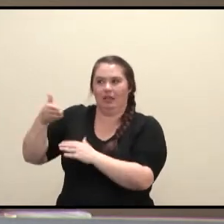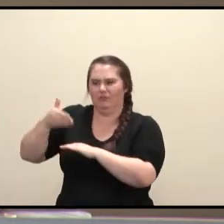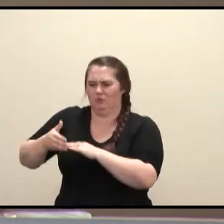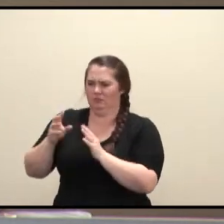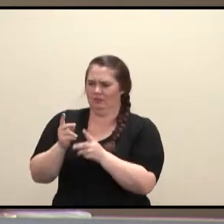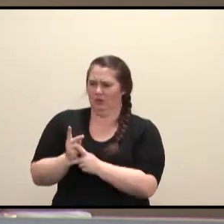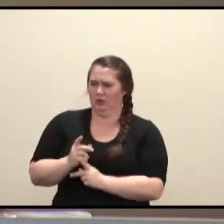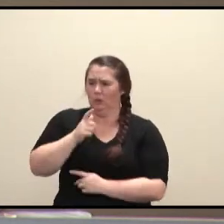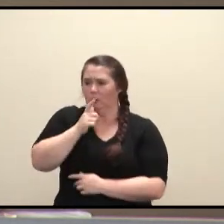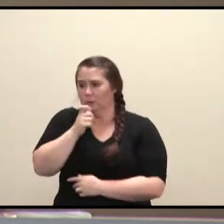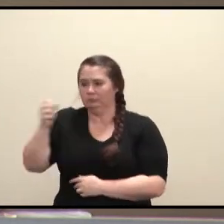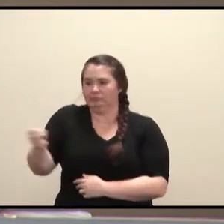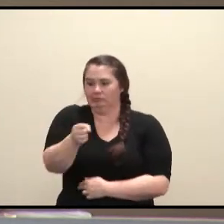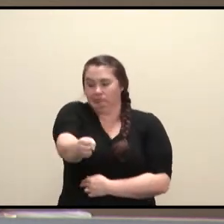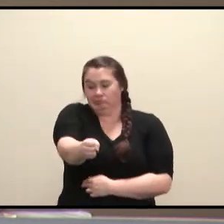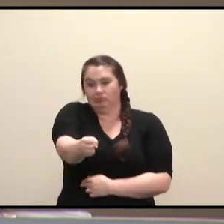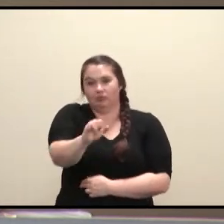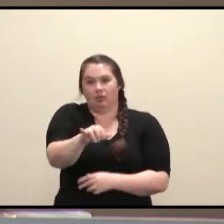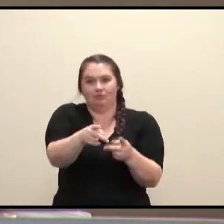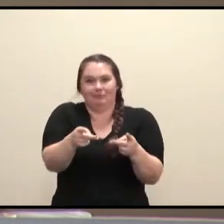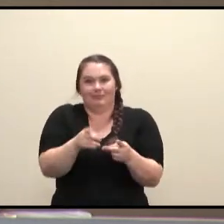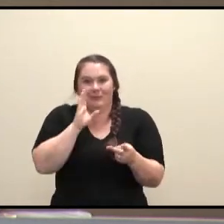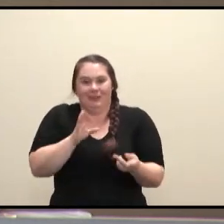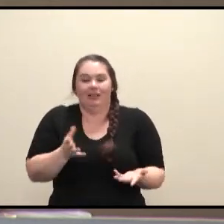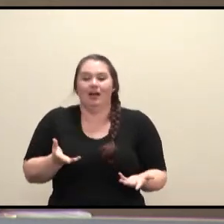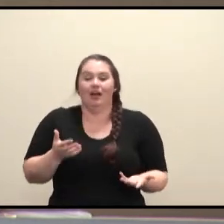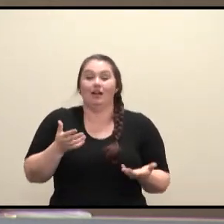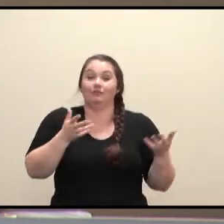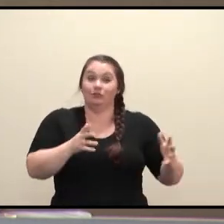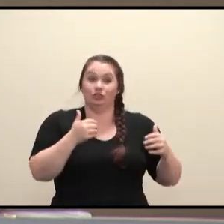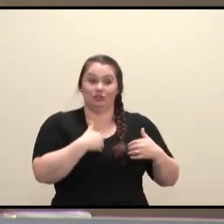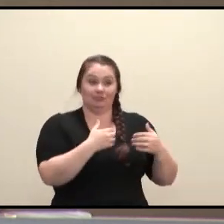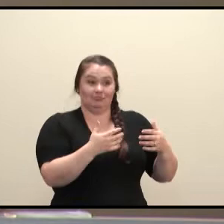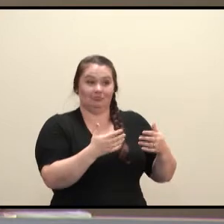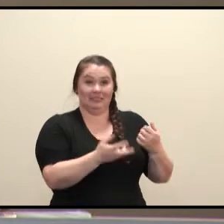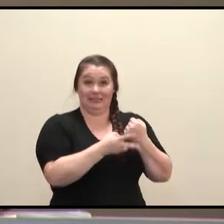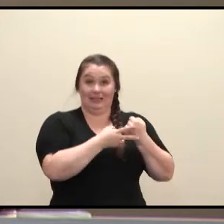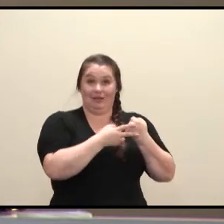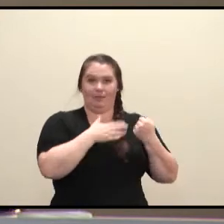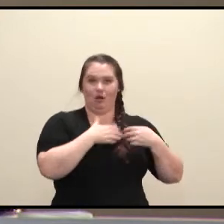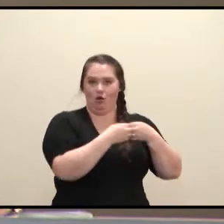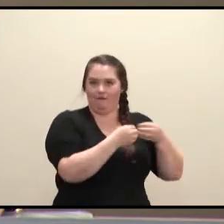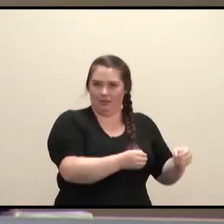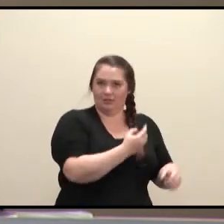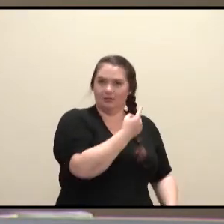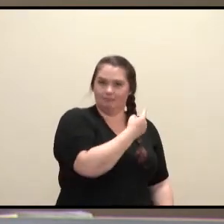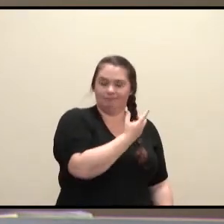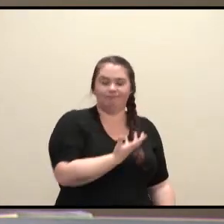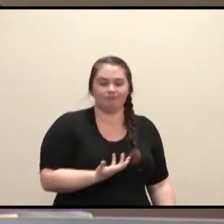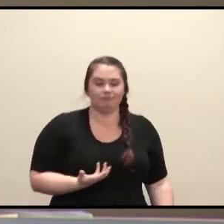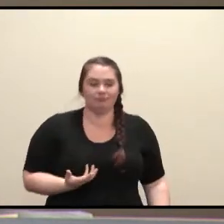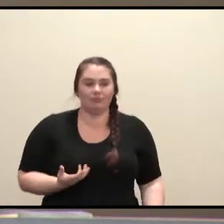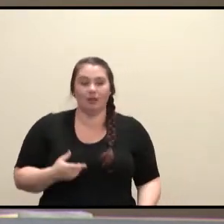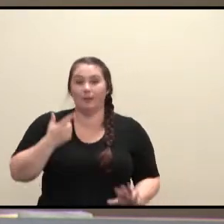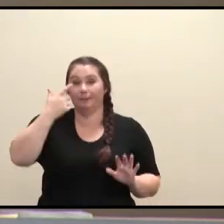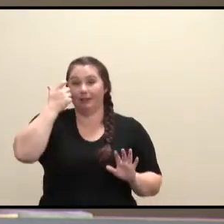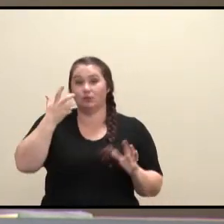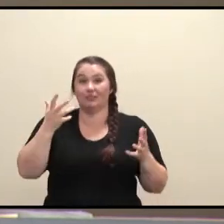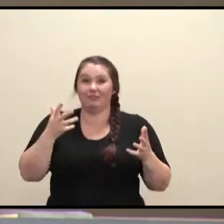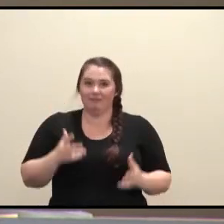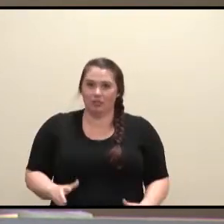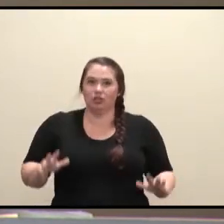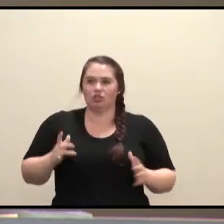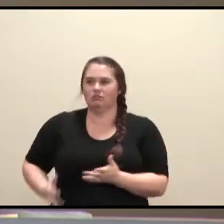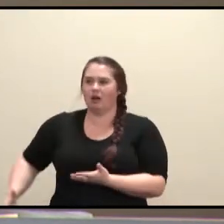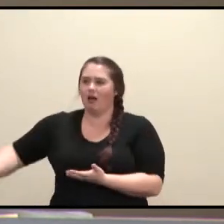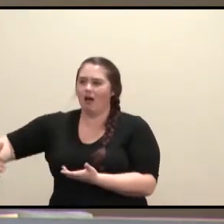School principal. So I've held on to those. They're in my office. And I, because we solicited their input, I really think